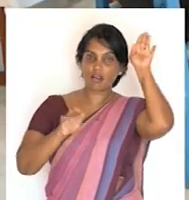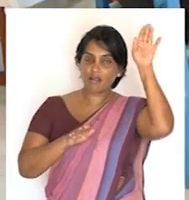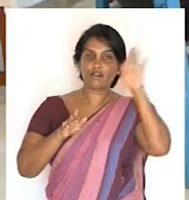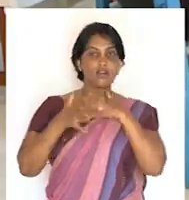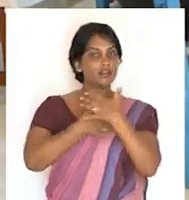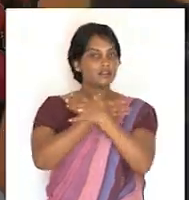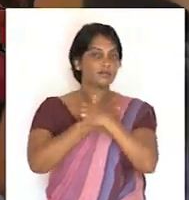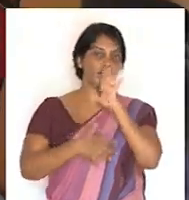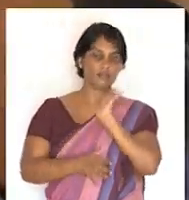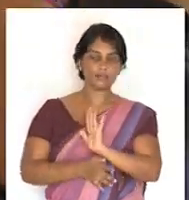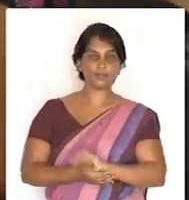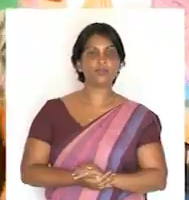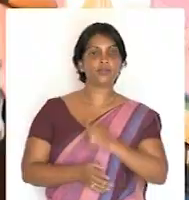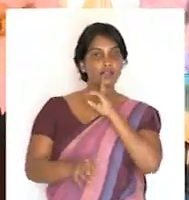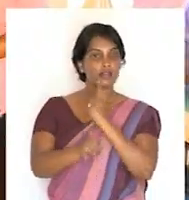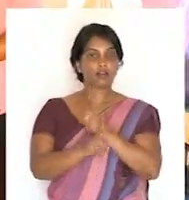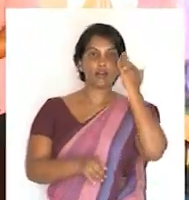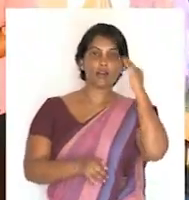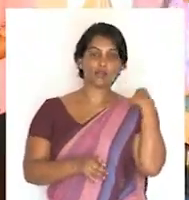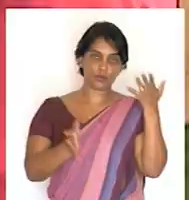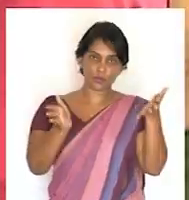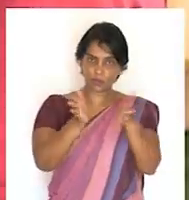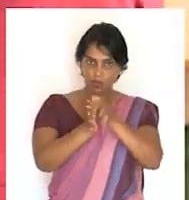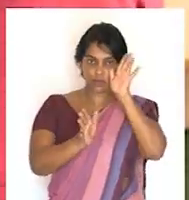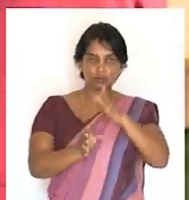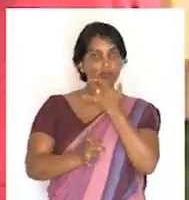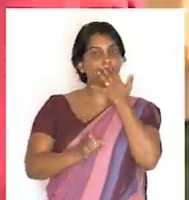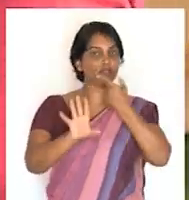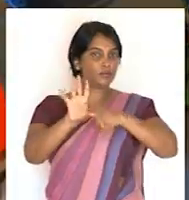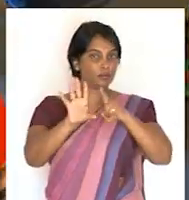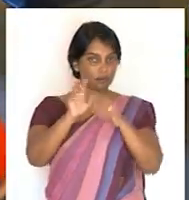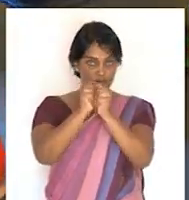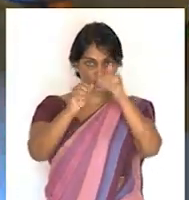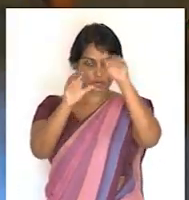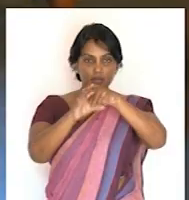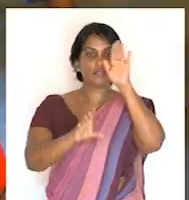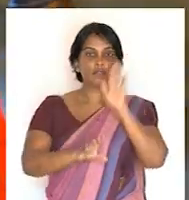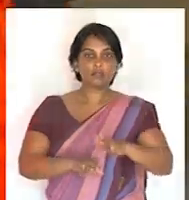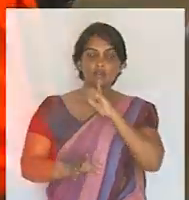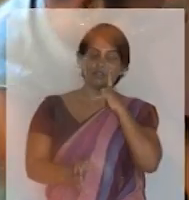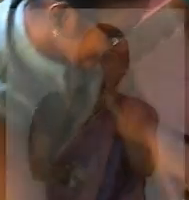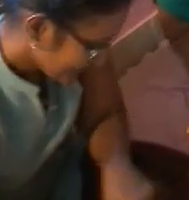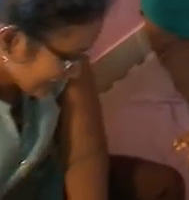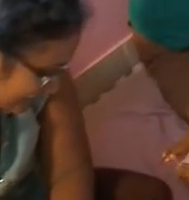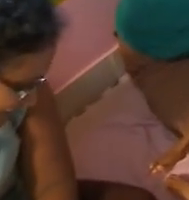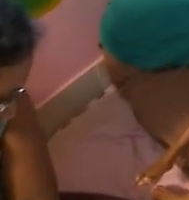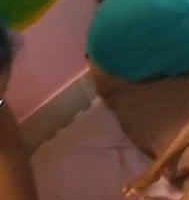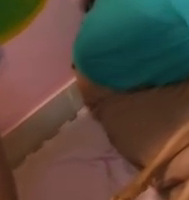every class, which are named after elephant, swan, rabbit and butterfly.